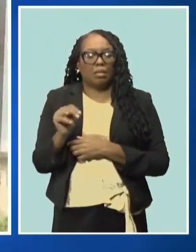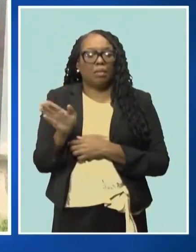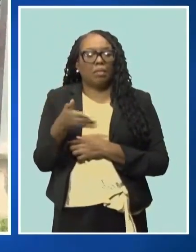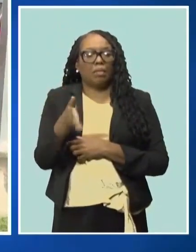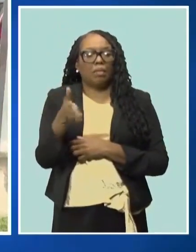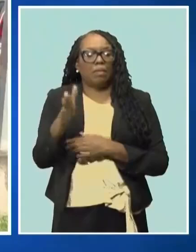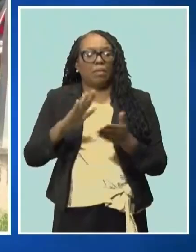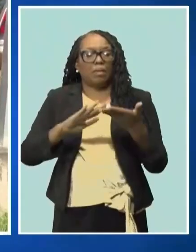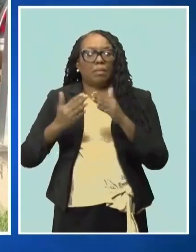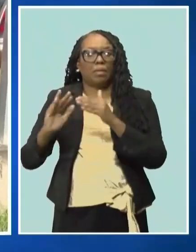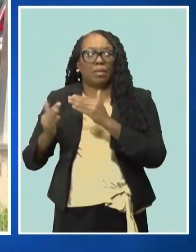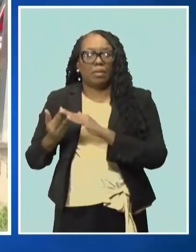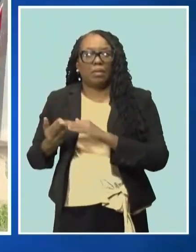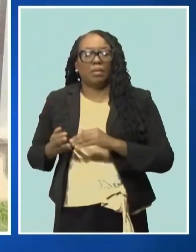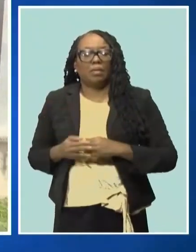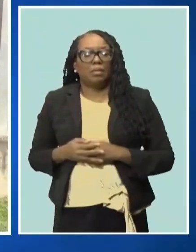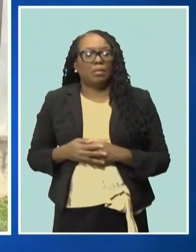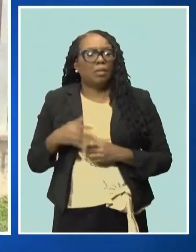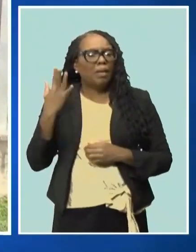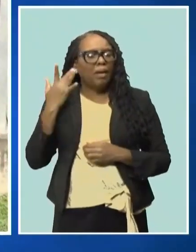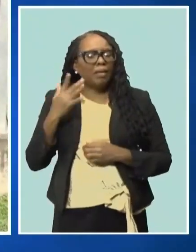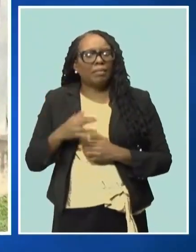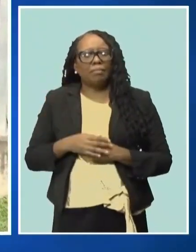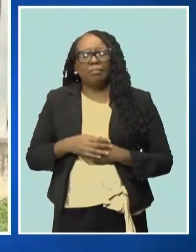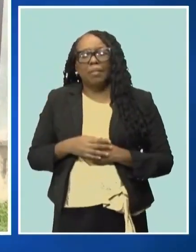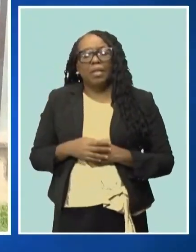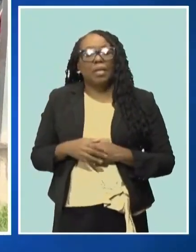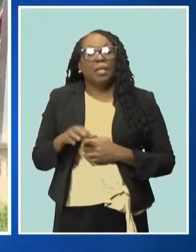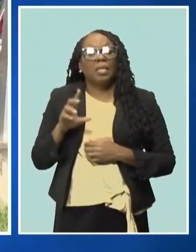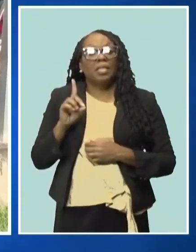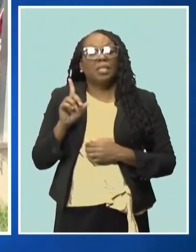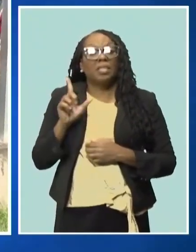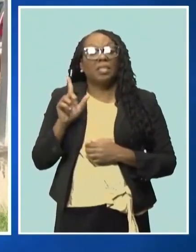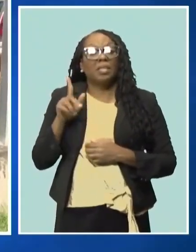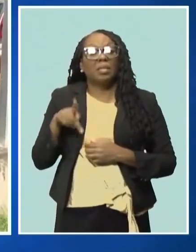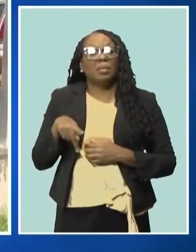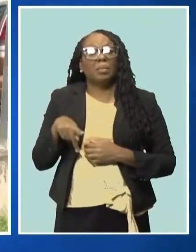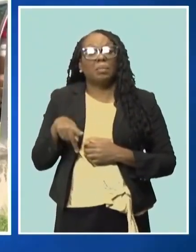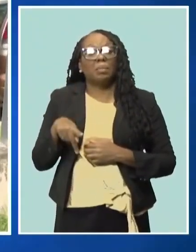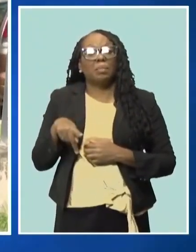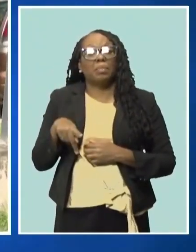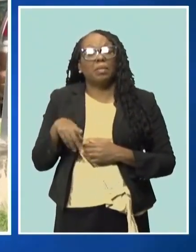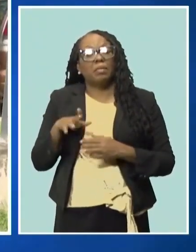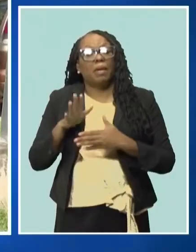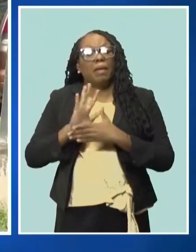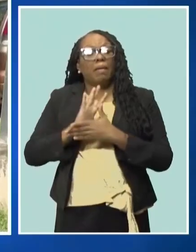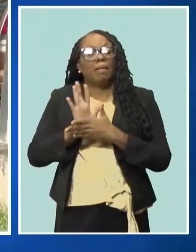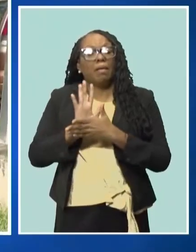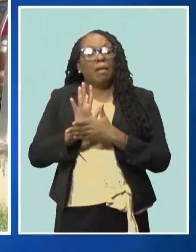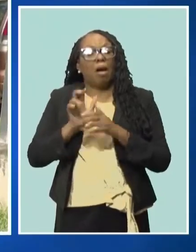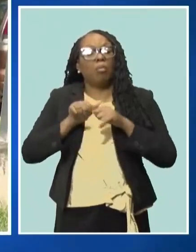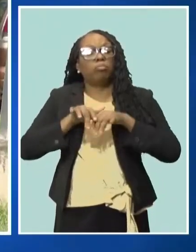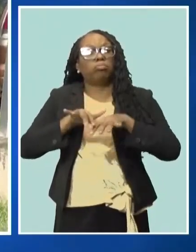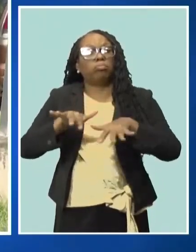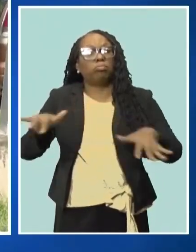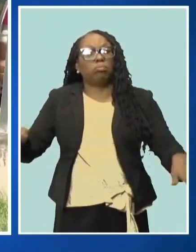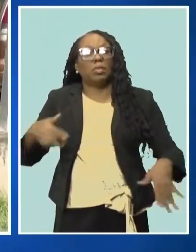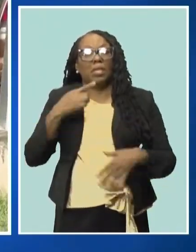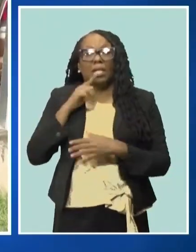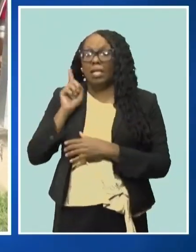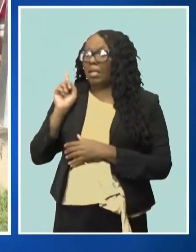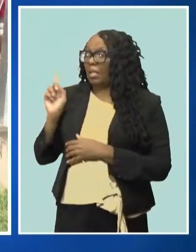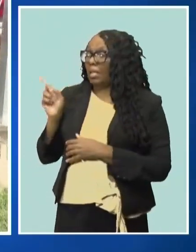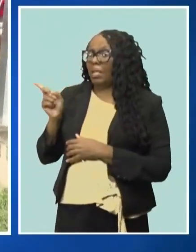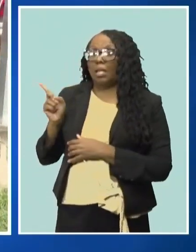The officials have been responding to a DLP video circulating on social media that the seaweed harvester has been left to rot